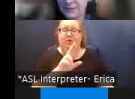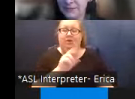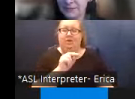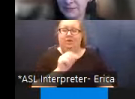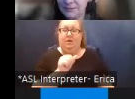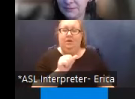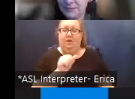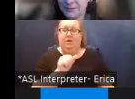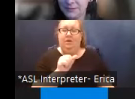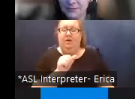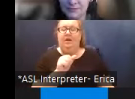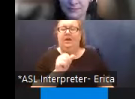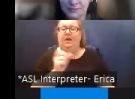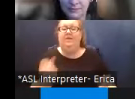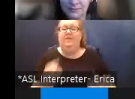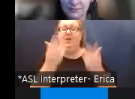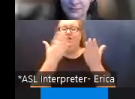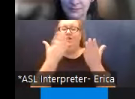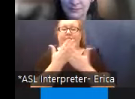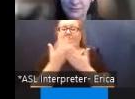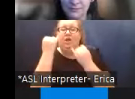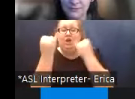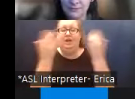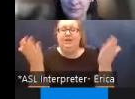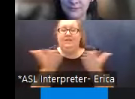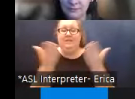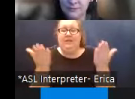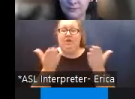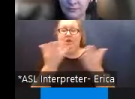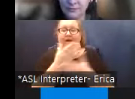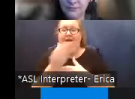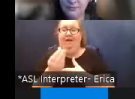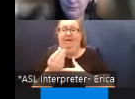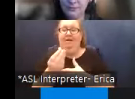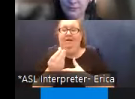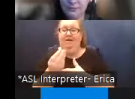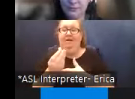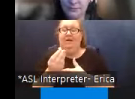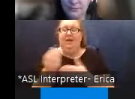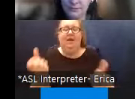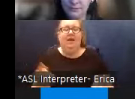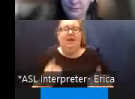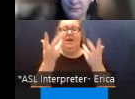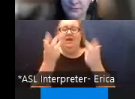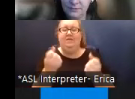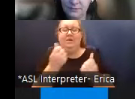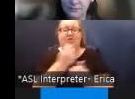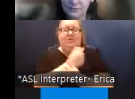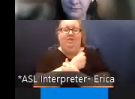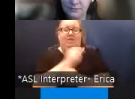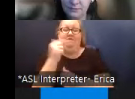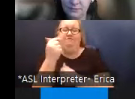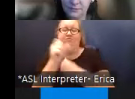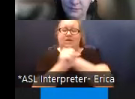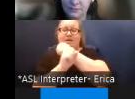There are so many good ideas here. And as much as I love green infrastructure, we